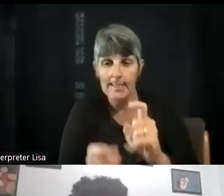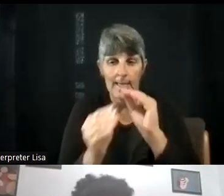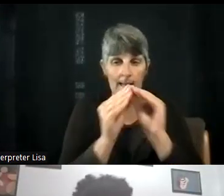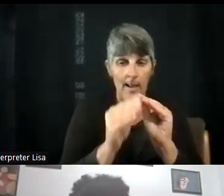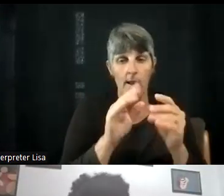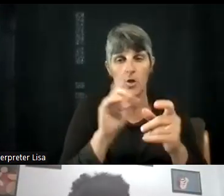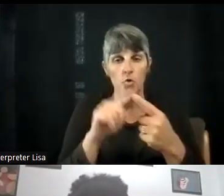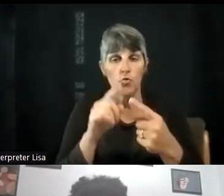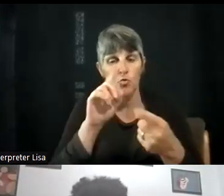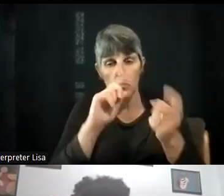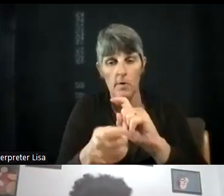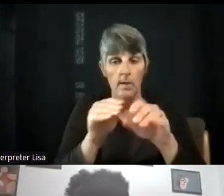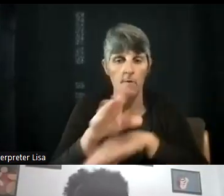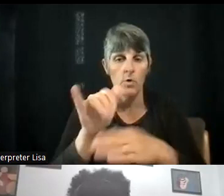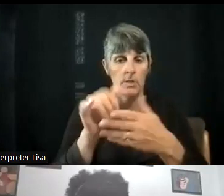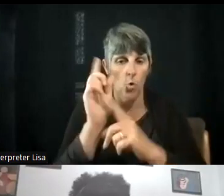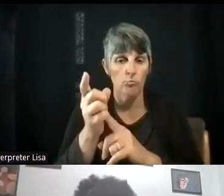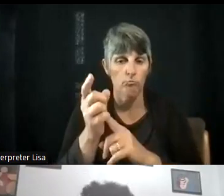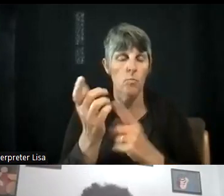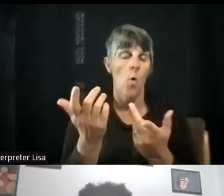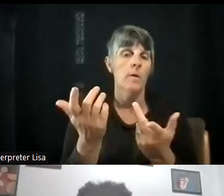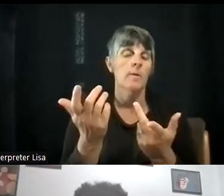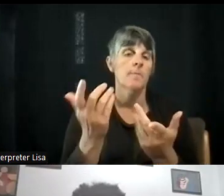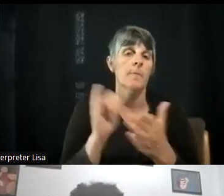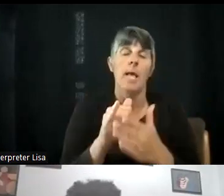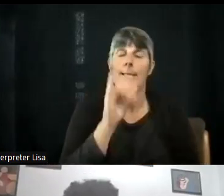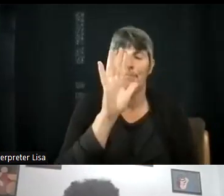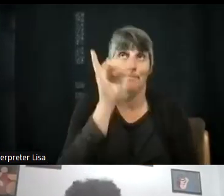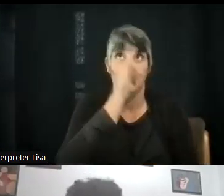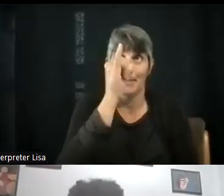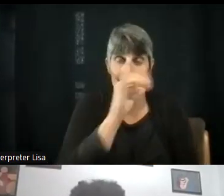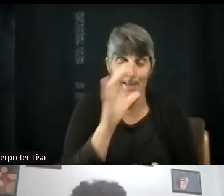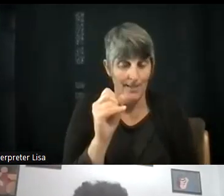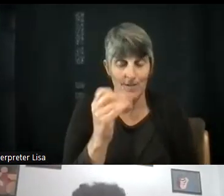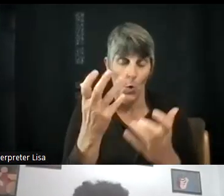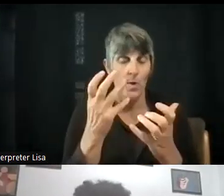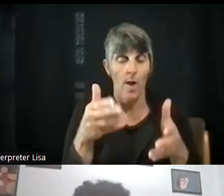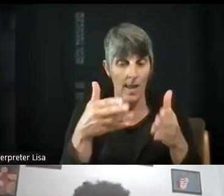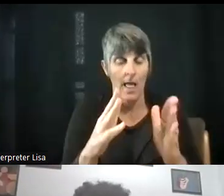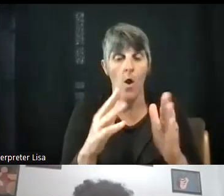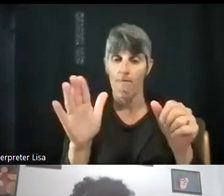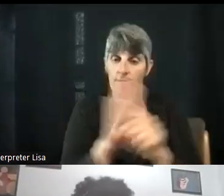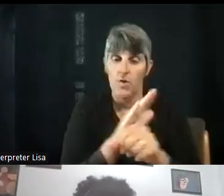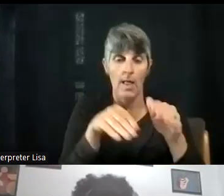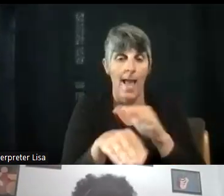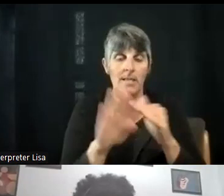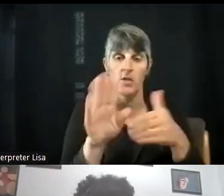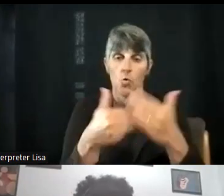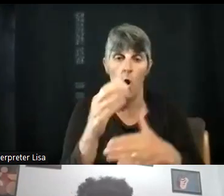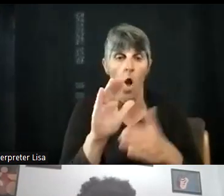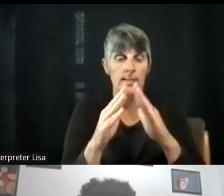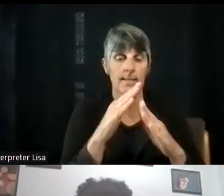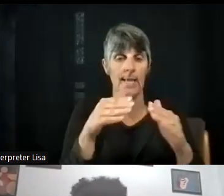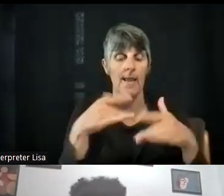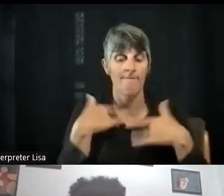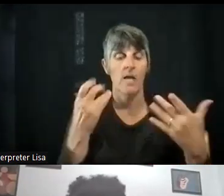to recreate moments is insane. So we want to give them full access to all city events. So